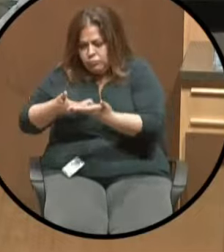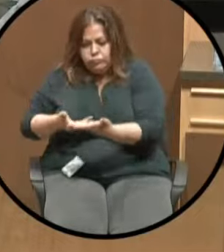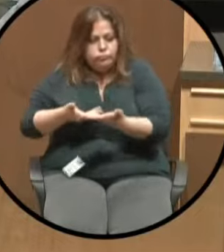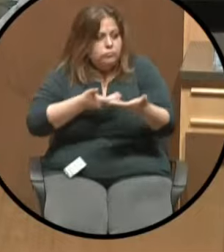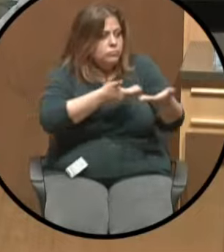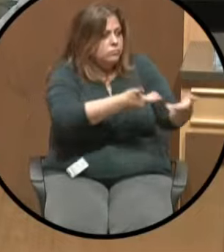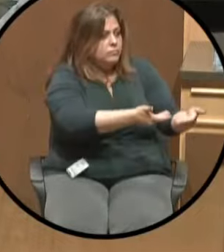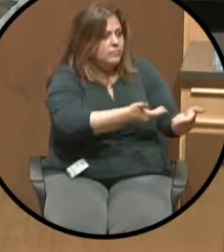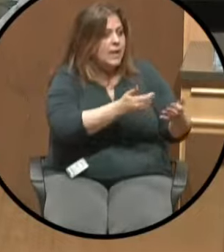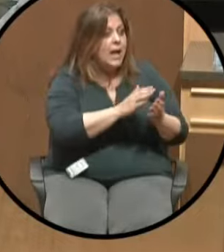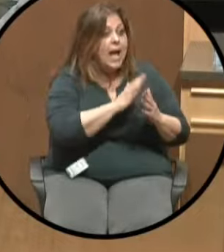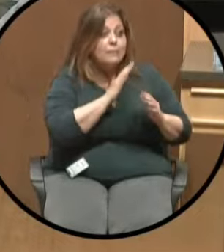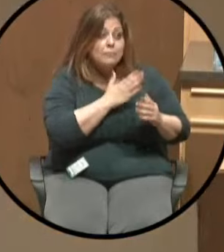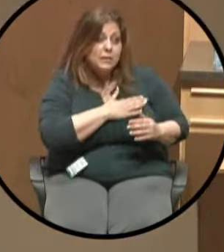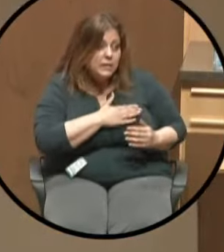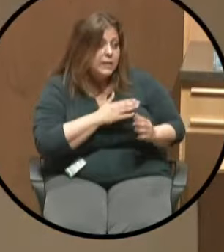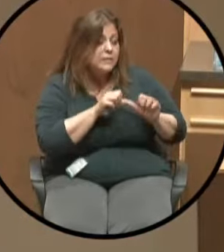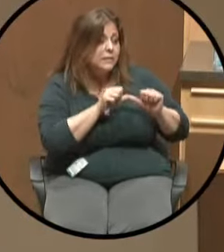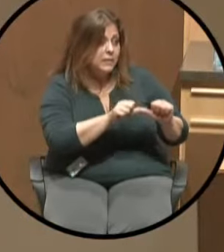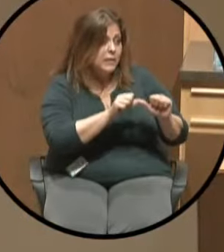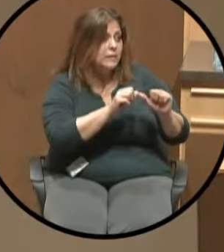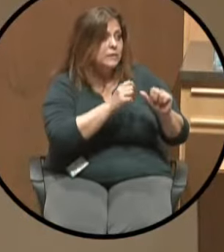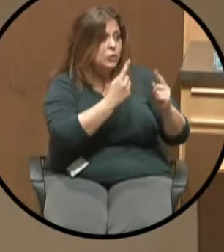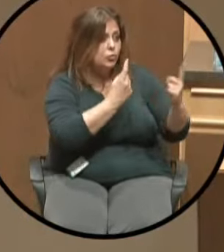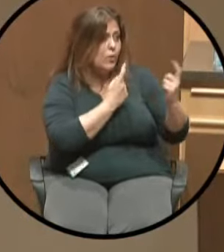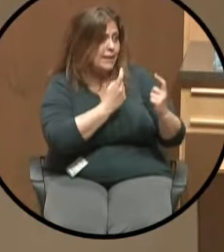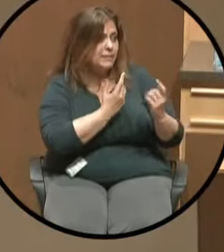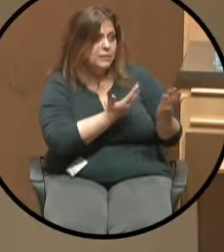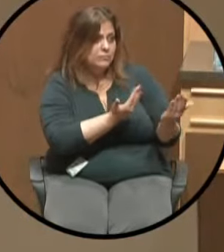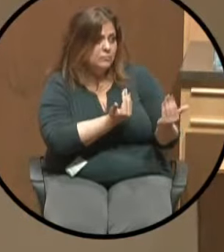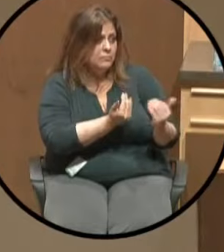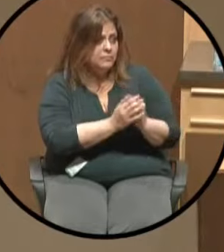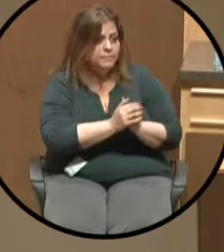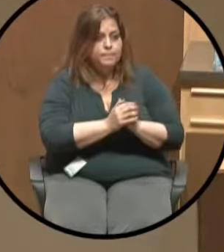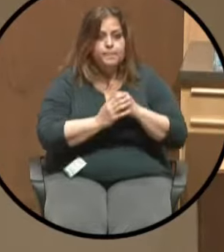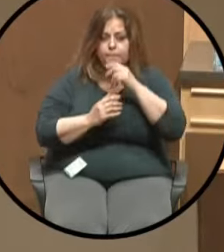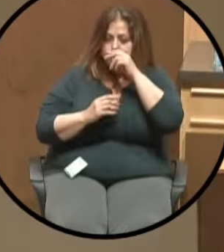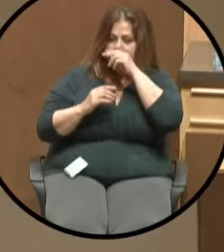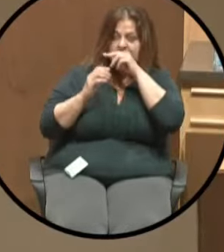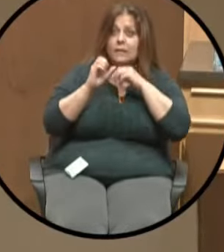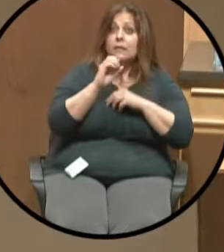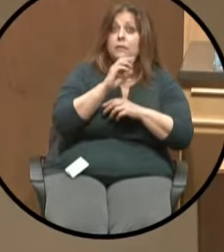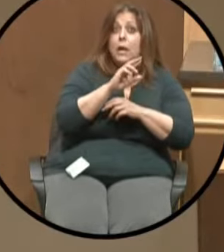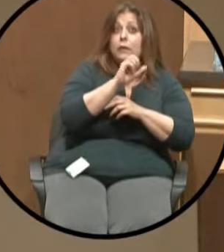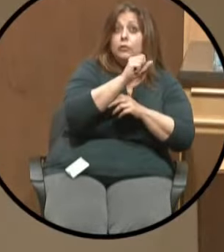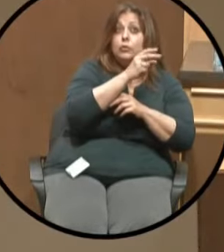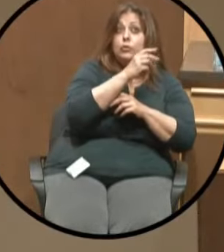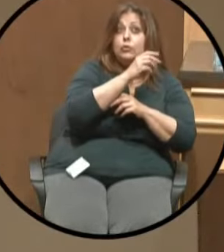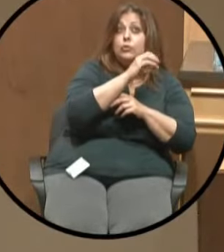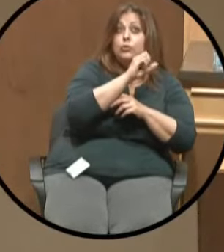questions. Thank you. Thank you, Dr. Schwartz. Dr. Hsu, Chairman.